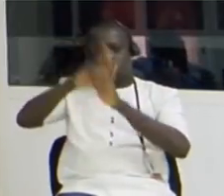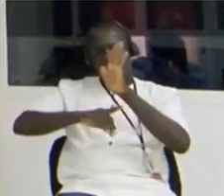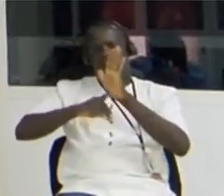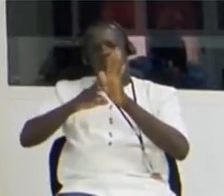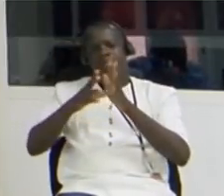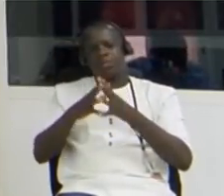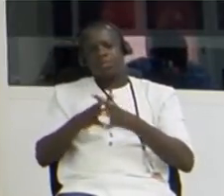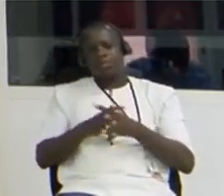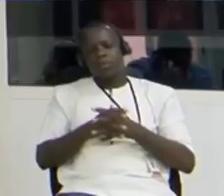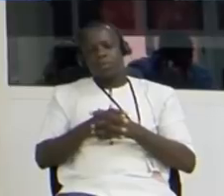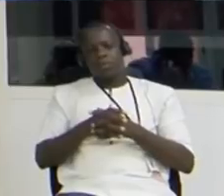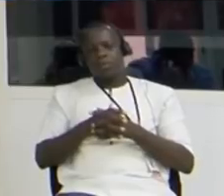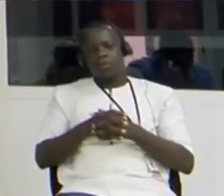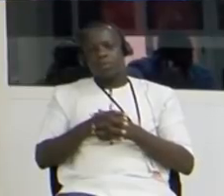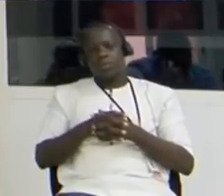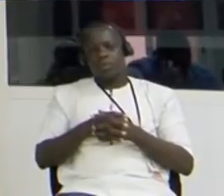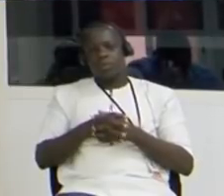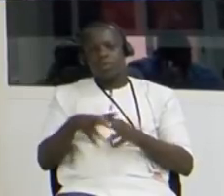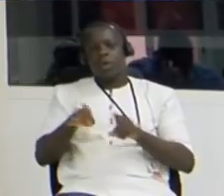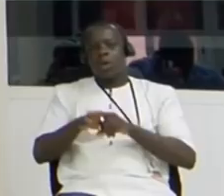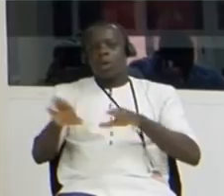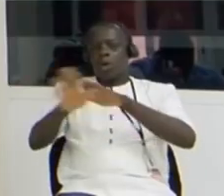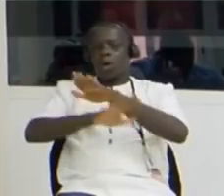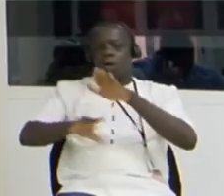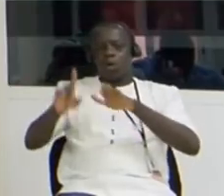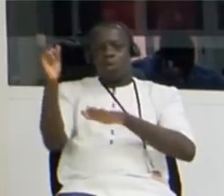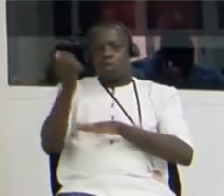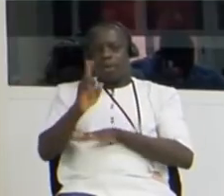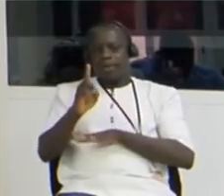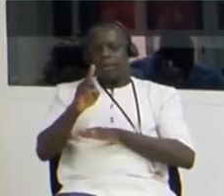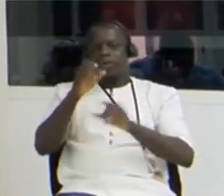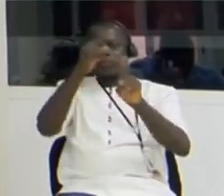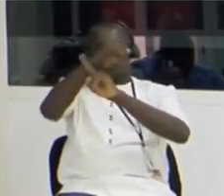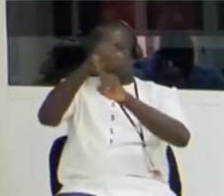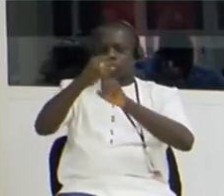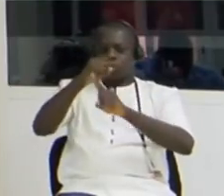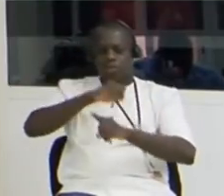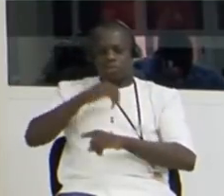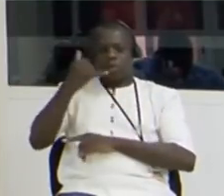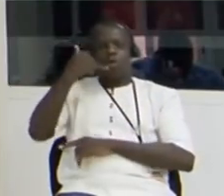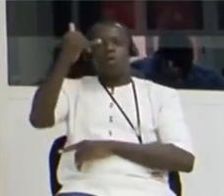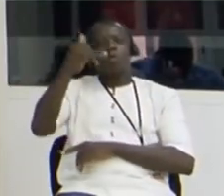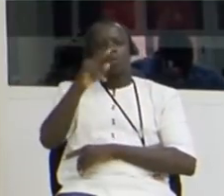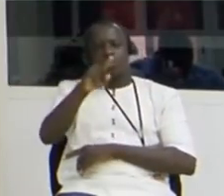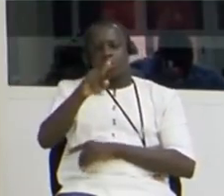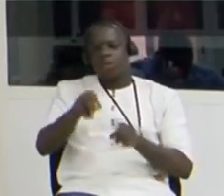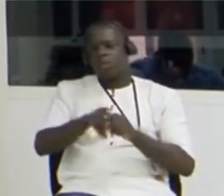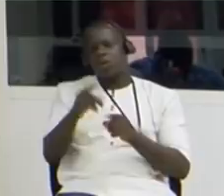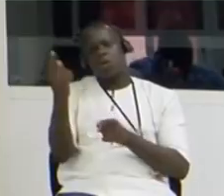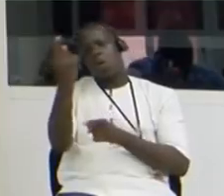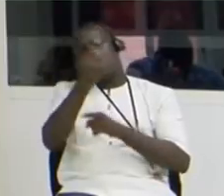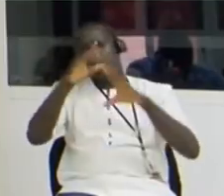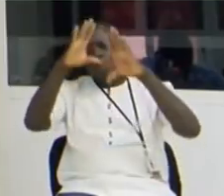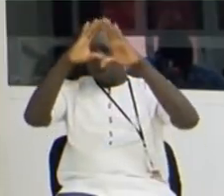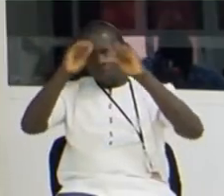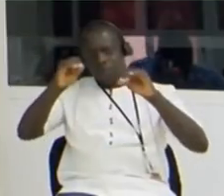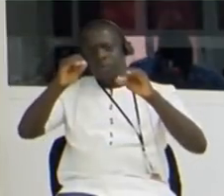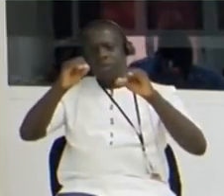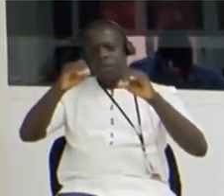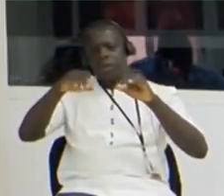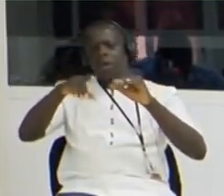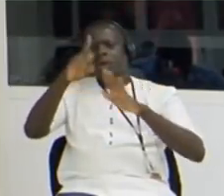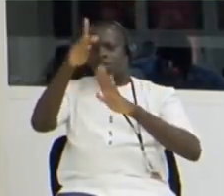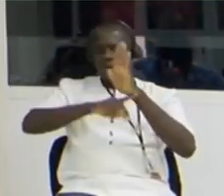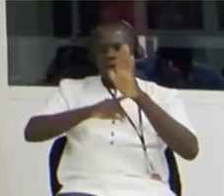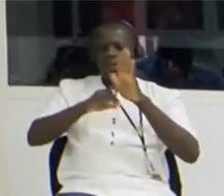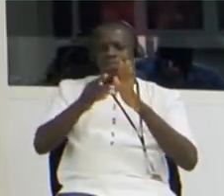And under what circumstances did they call it was official event, I think. It was an official event.